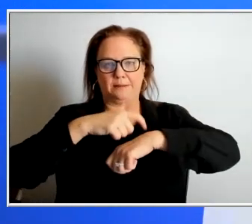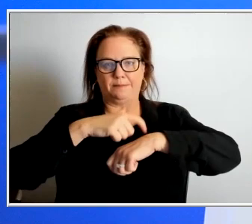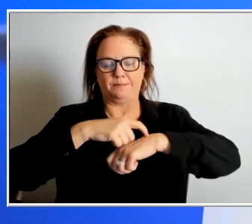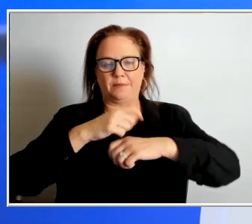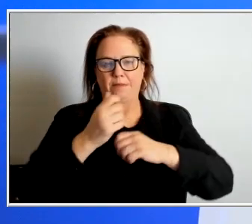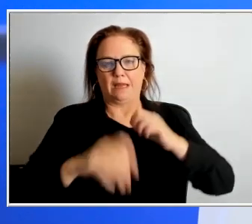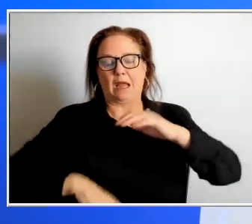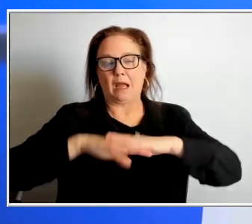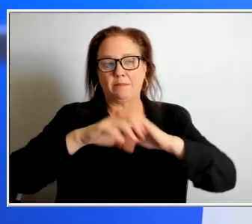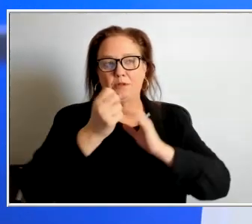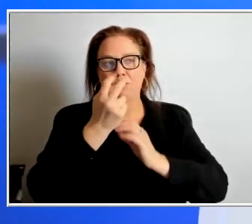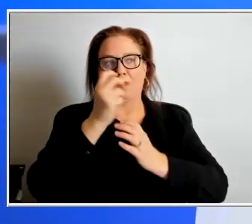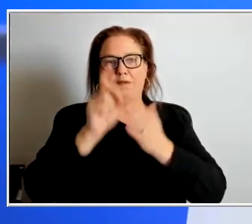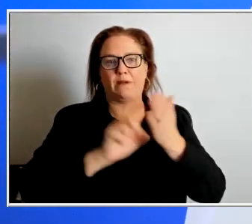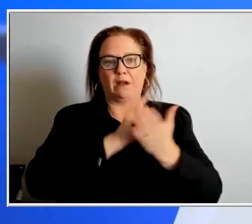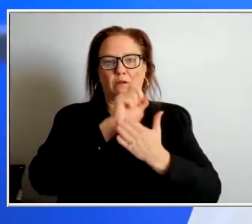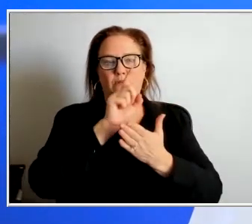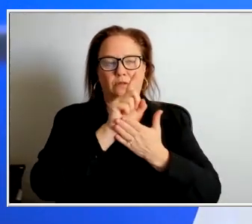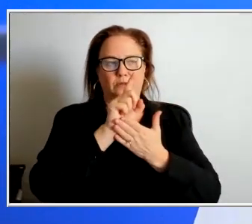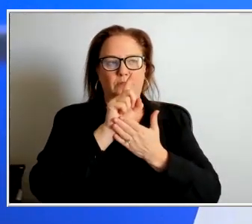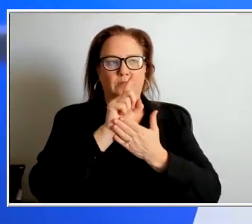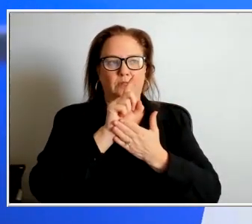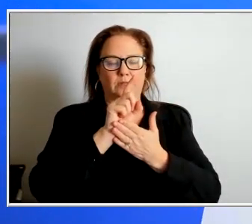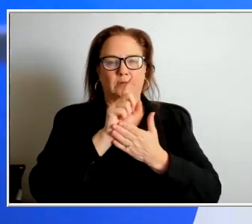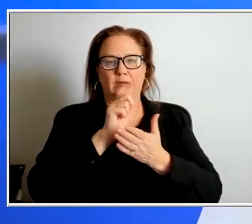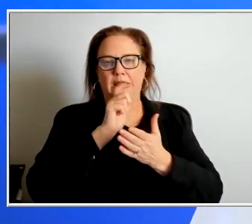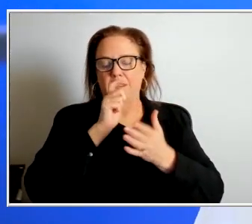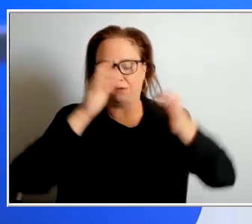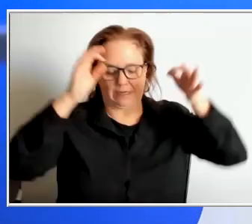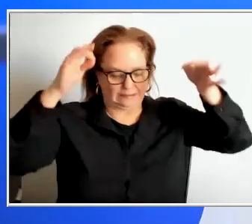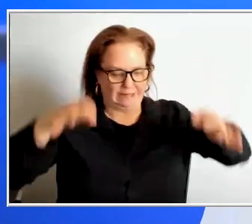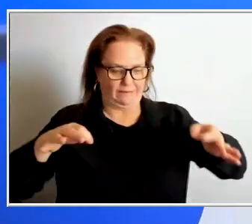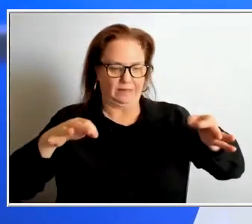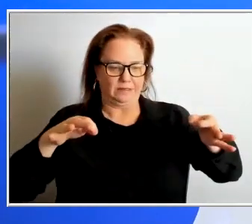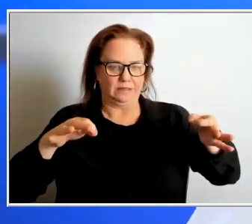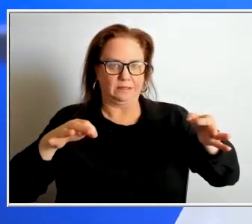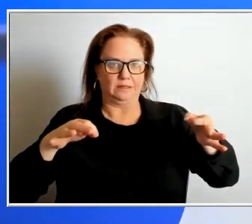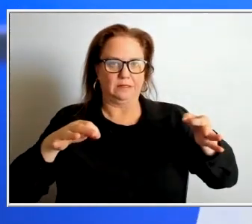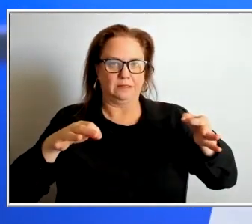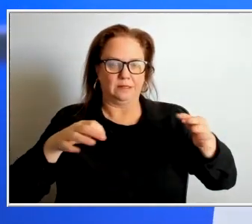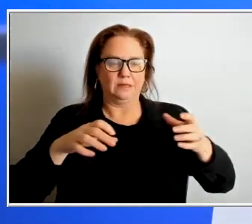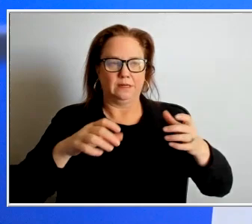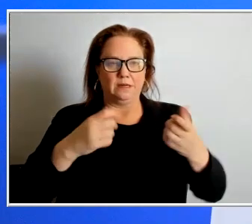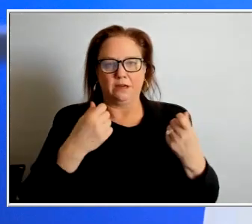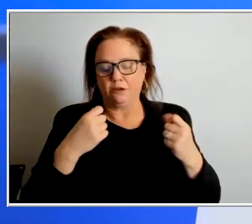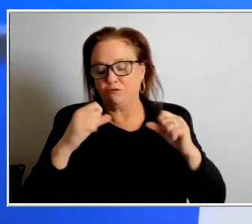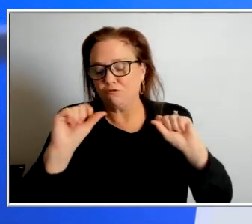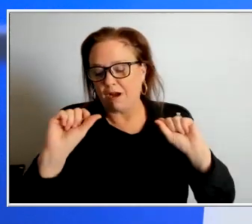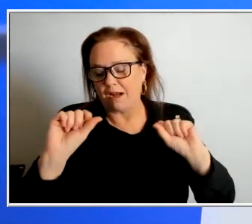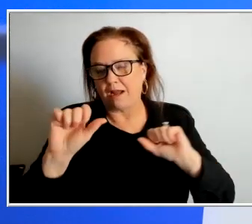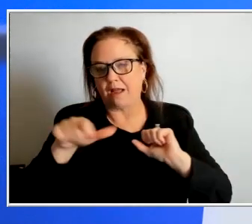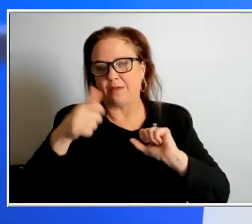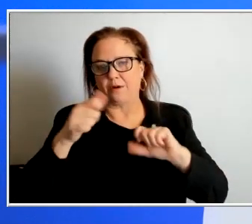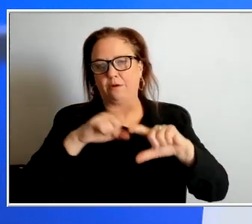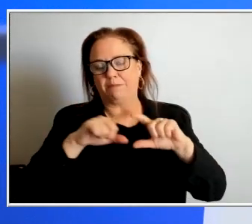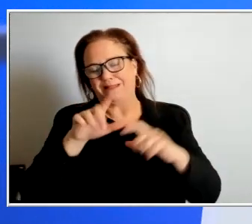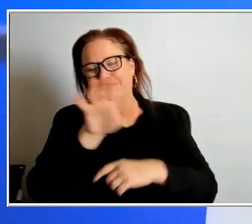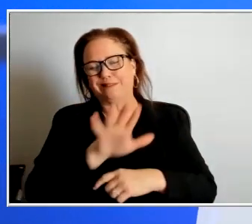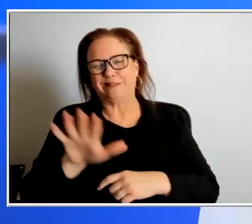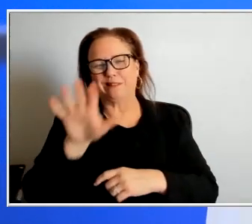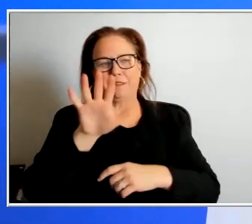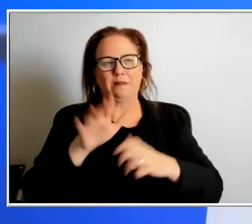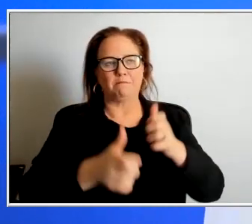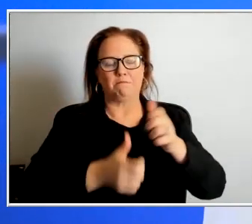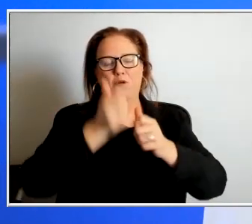hours or so. These aren't absolutes and doesn't preclude you from trying something, but that's the kind of most